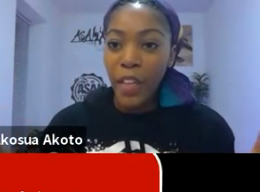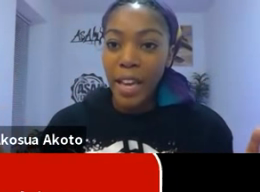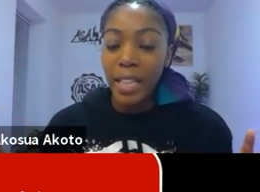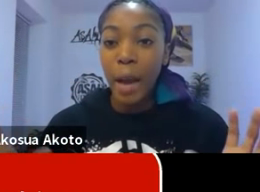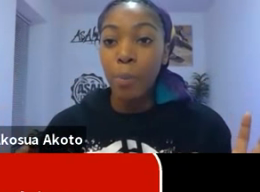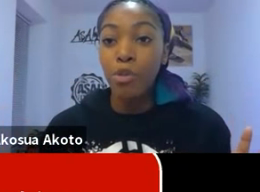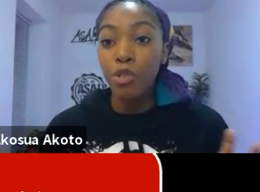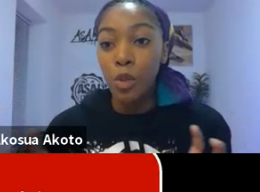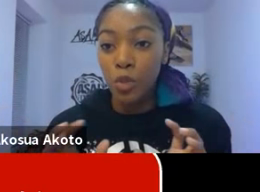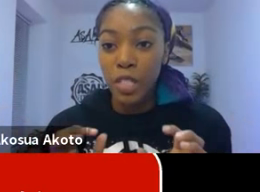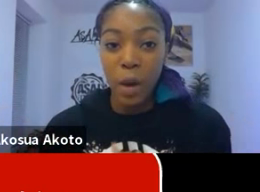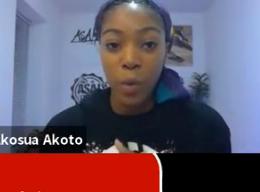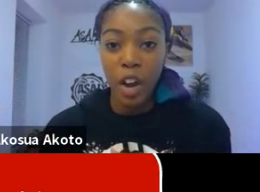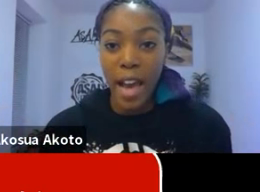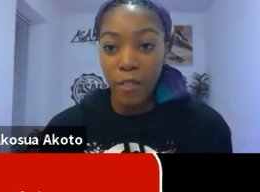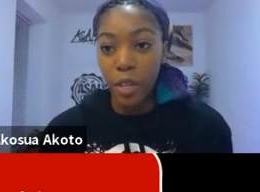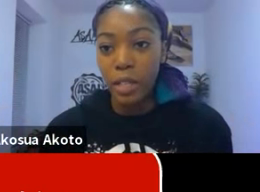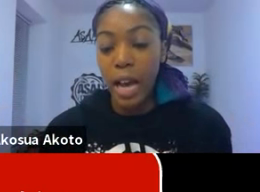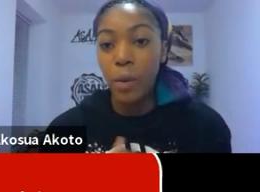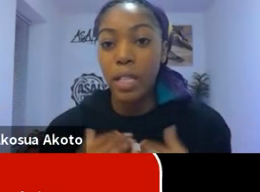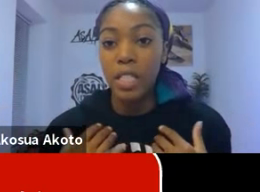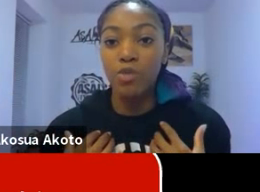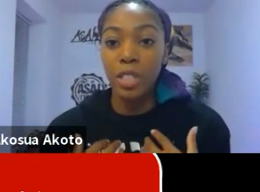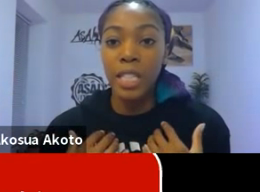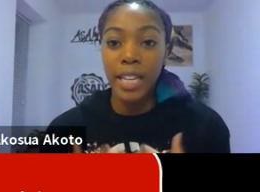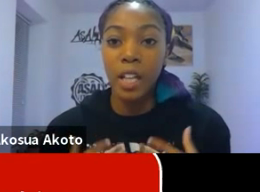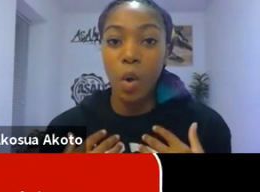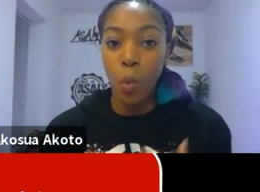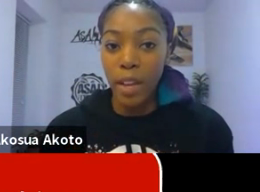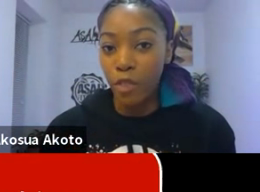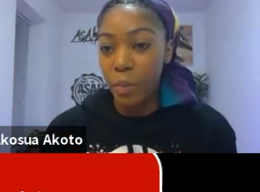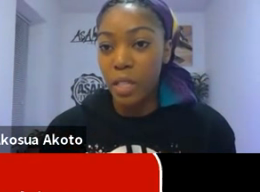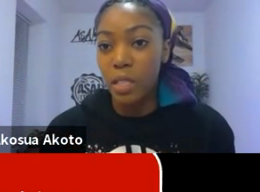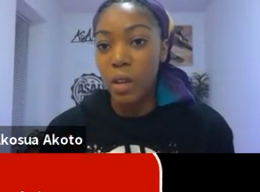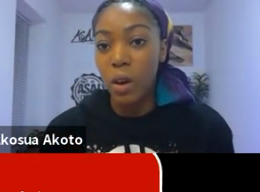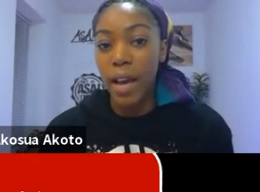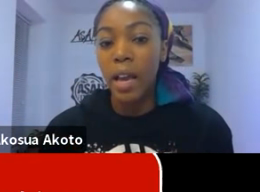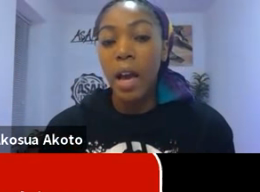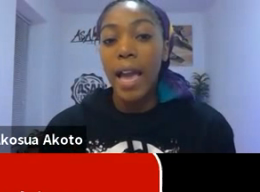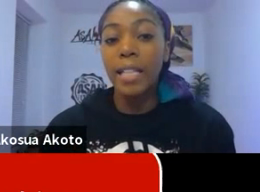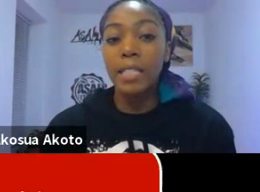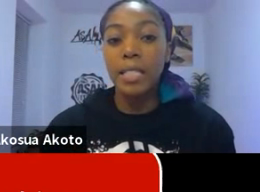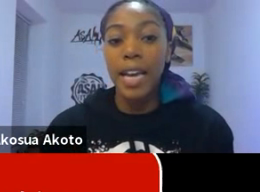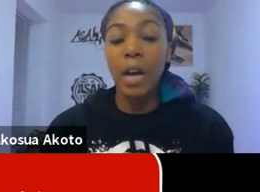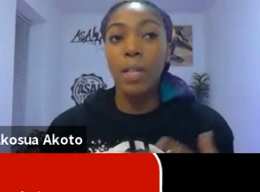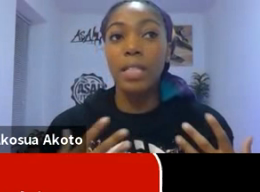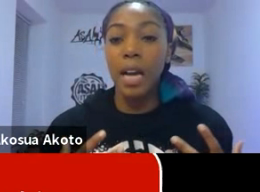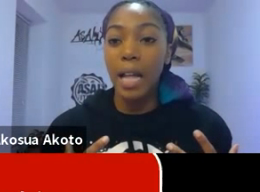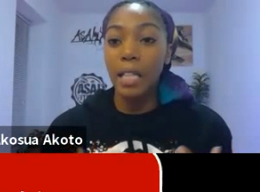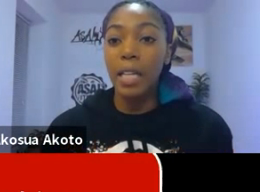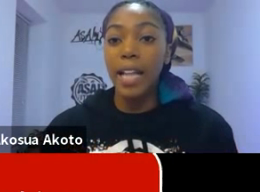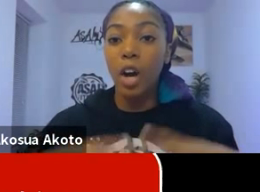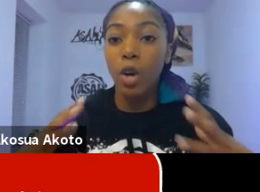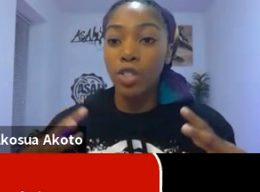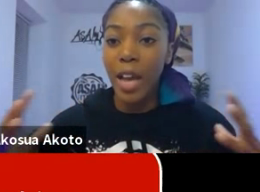identical thing that proves that we are African. I want us to really get away from this, okay? And instead, I want us to